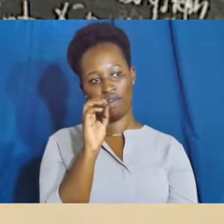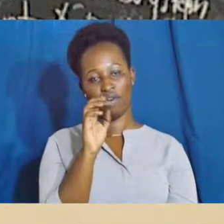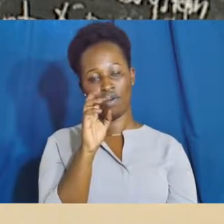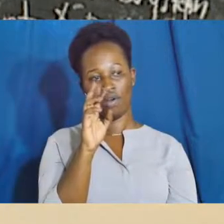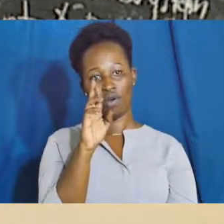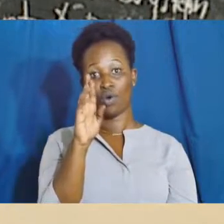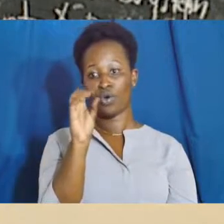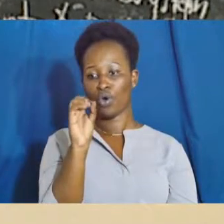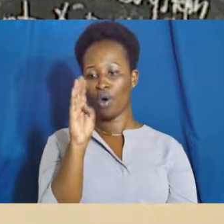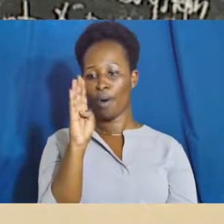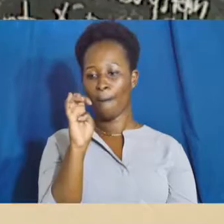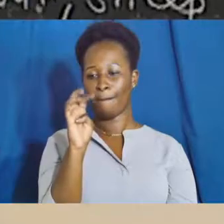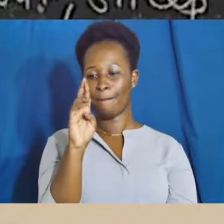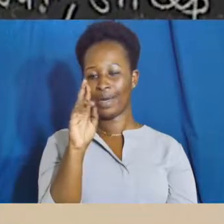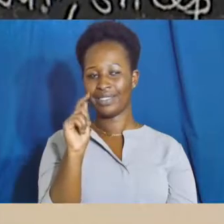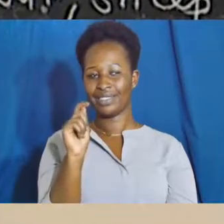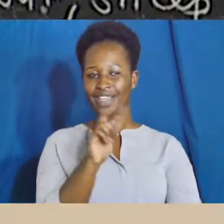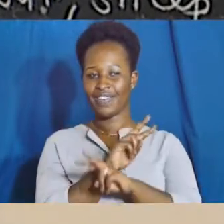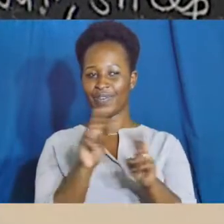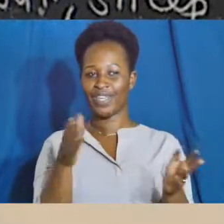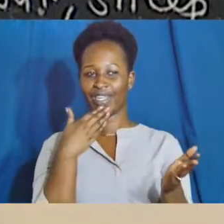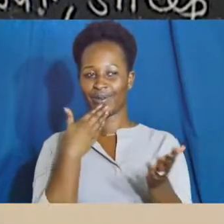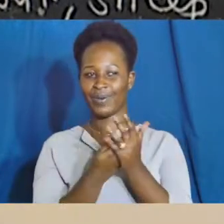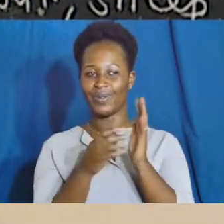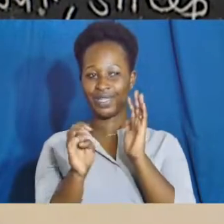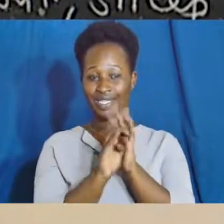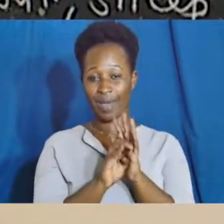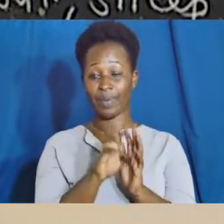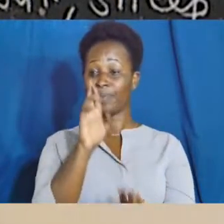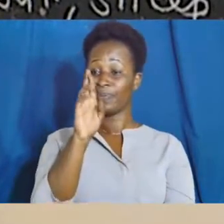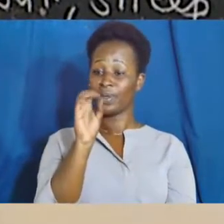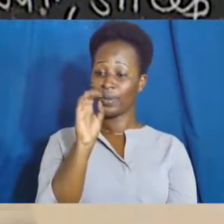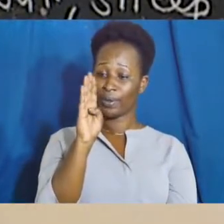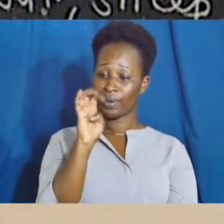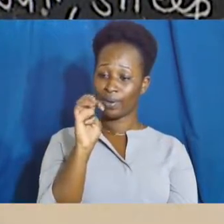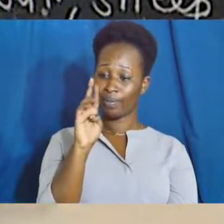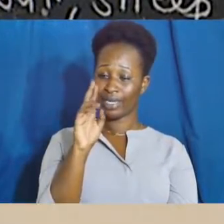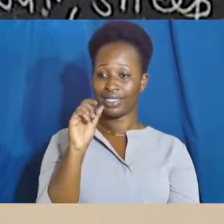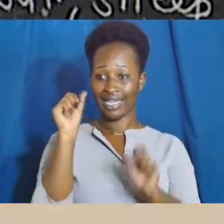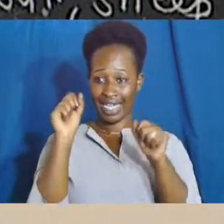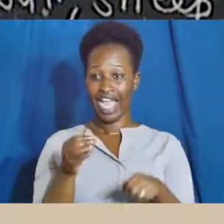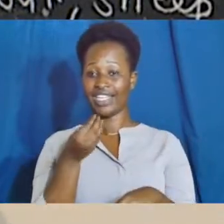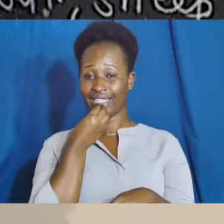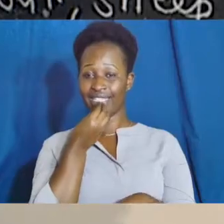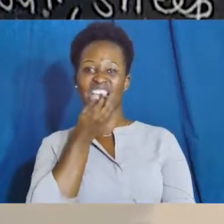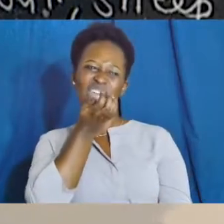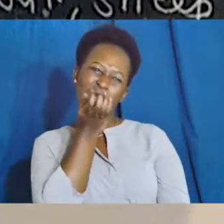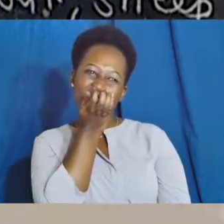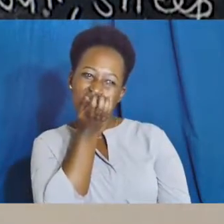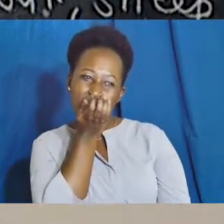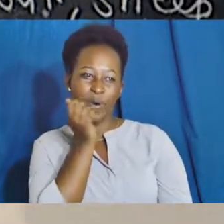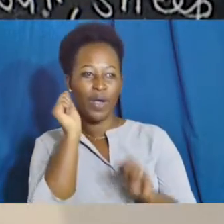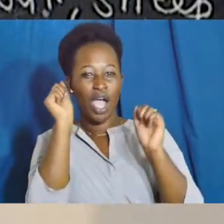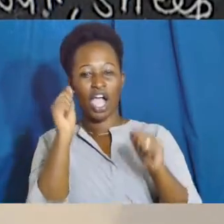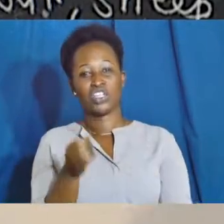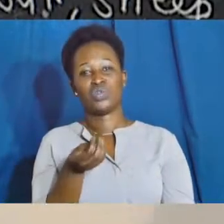Robert. It's a very good example. Robert can eat beans. Robert can eat